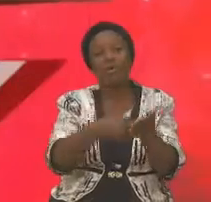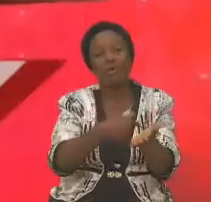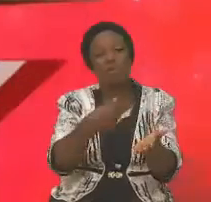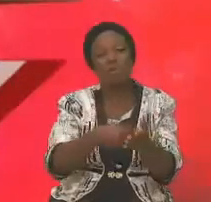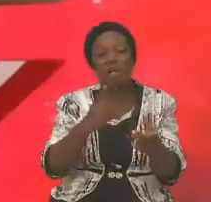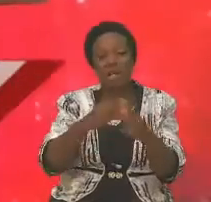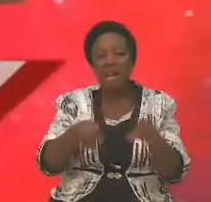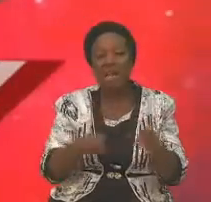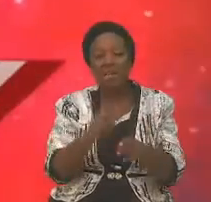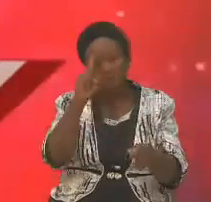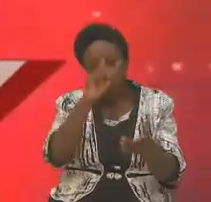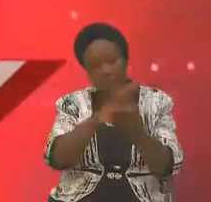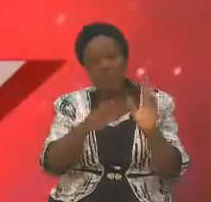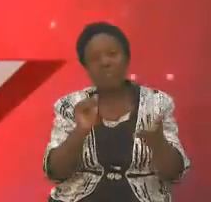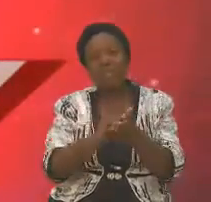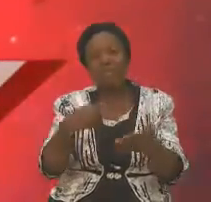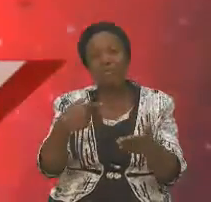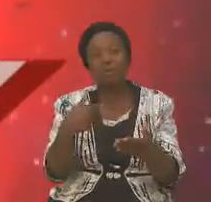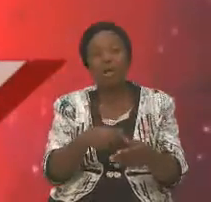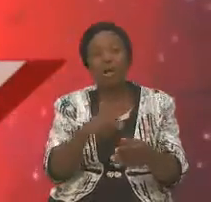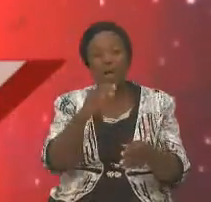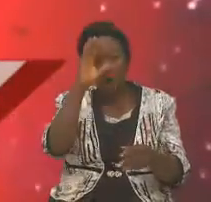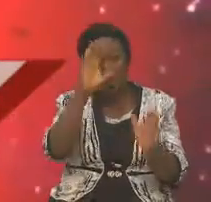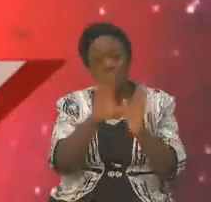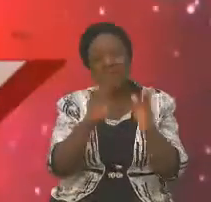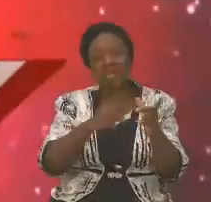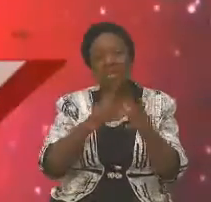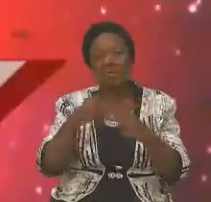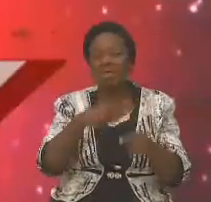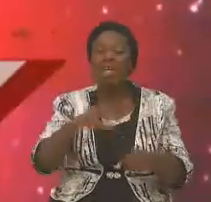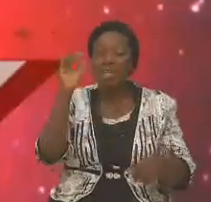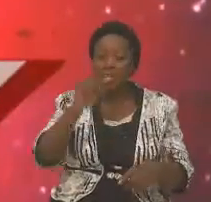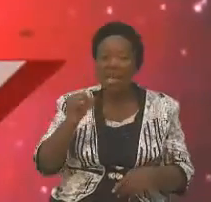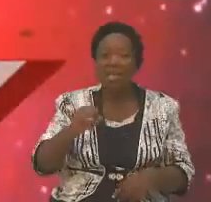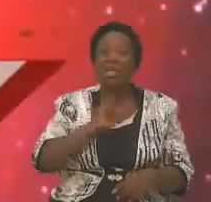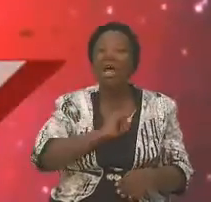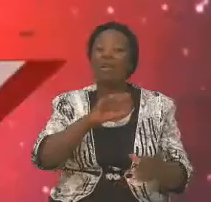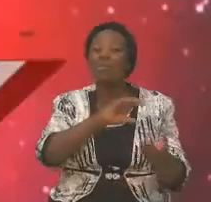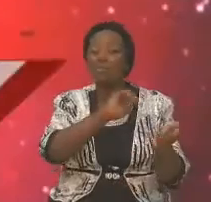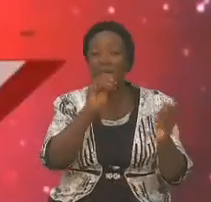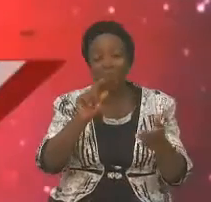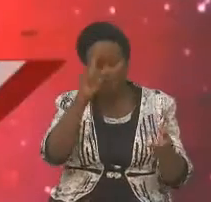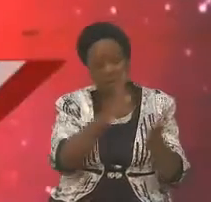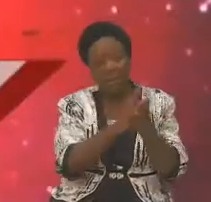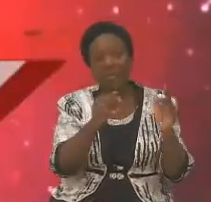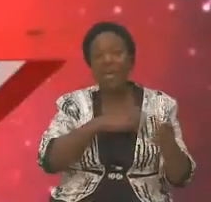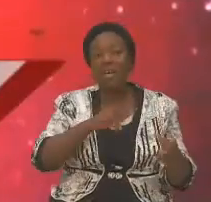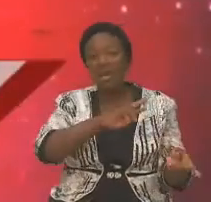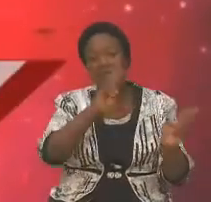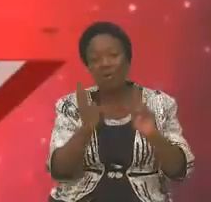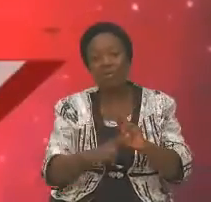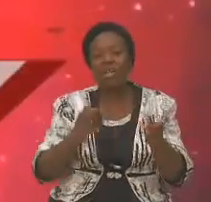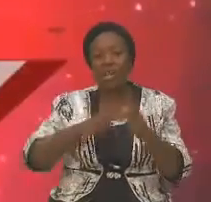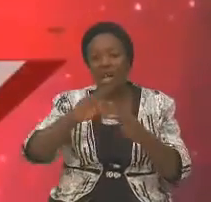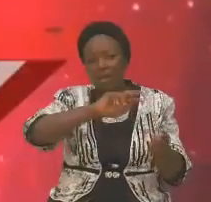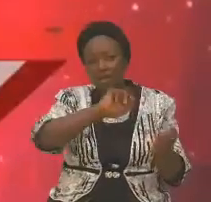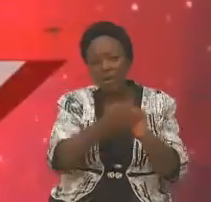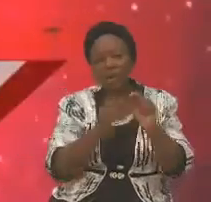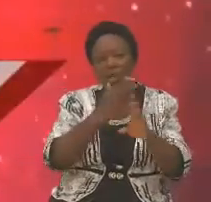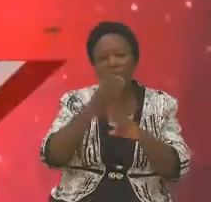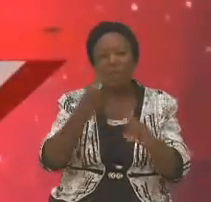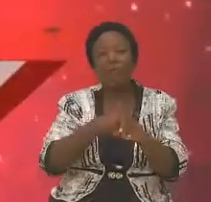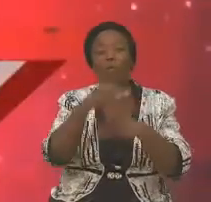ear to that commandment and say, yes, Lord, I believe and I repent. I turn away from darkness. I turn away